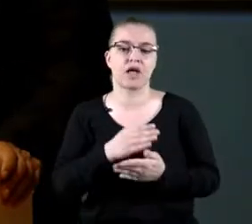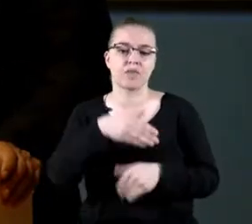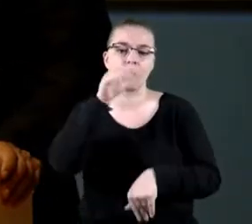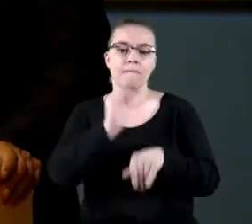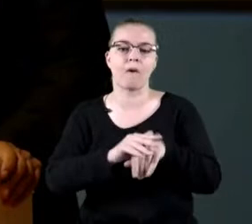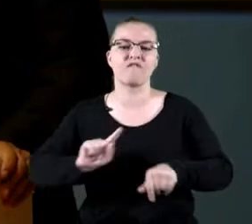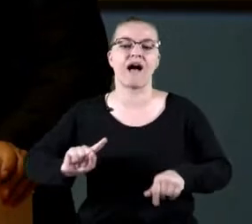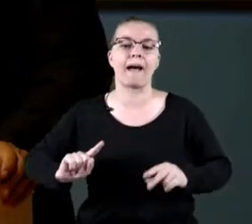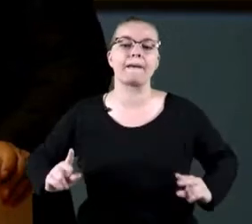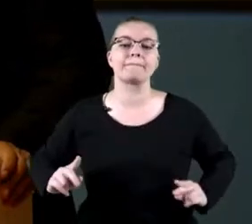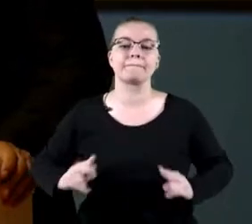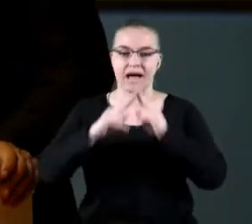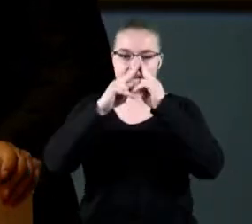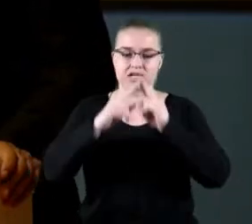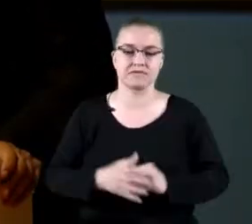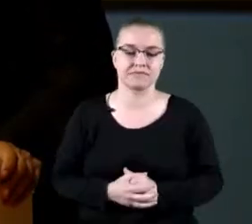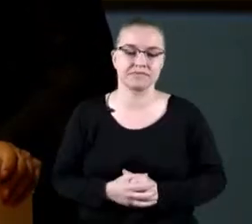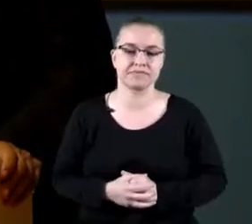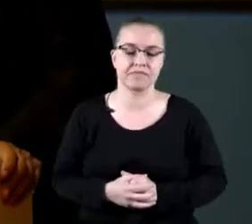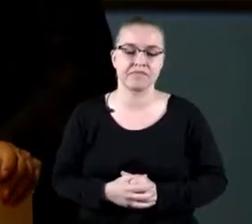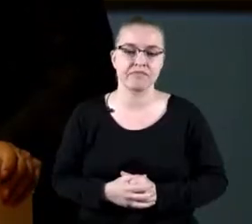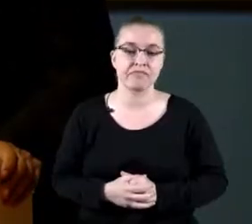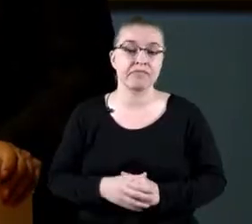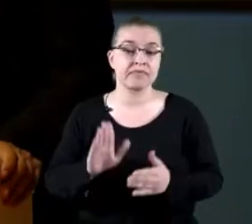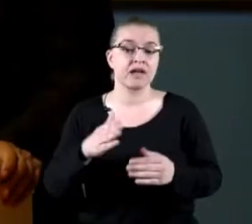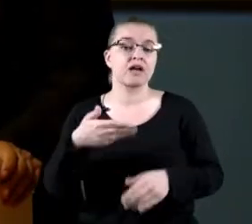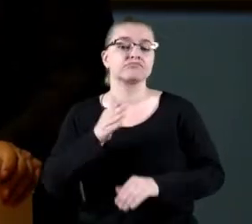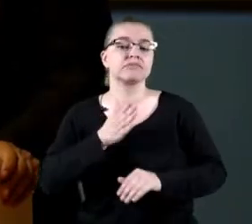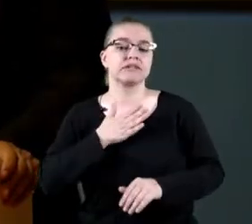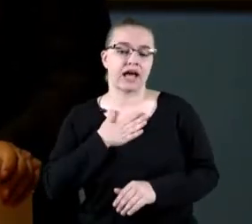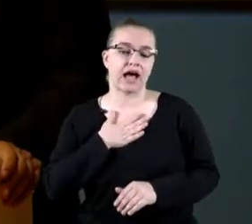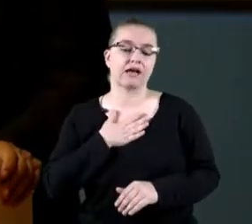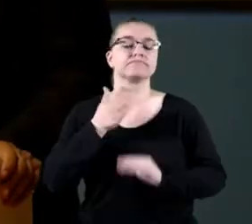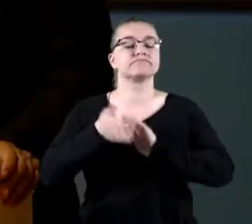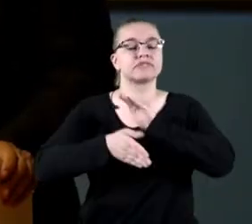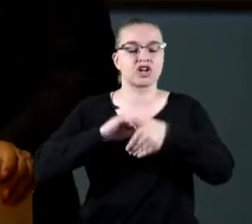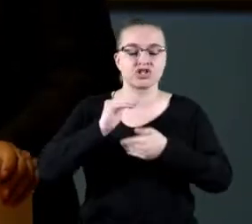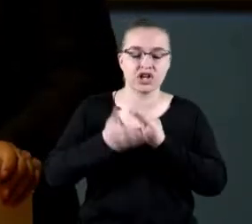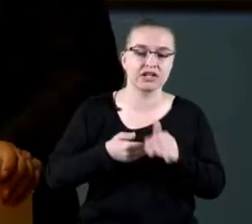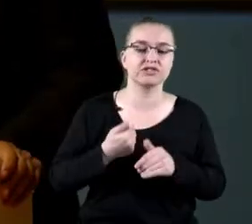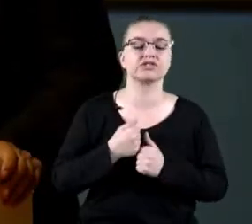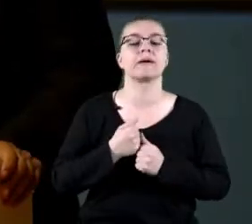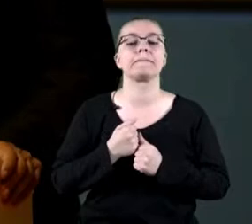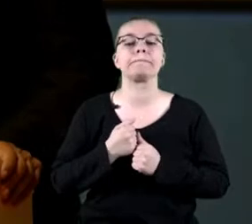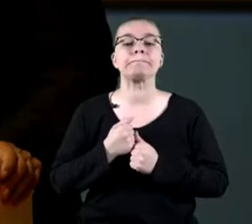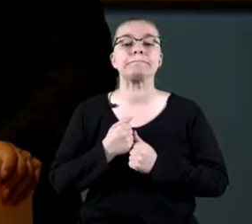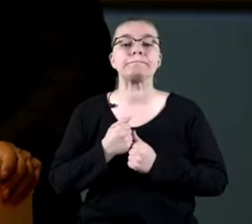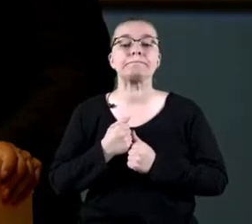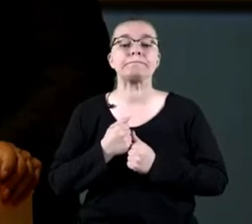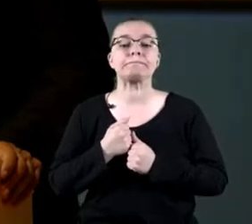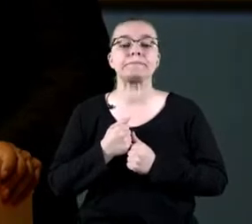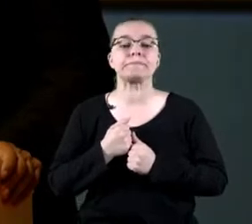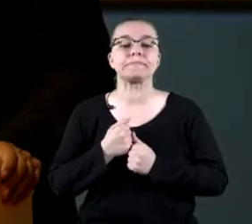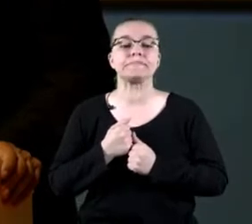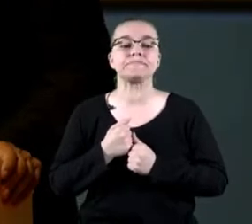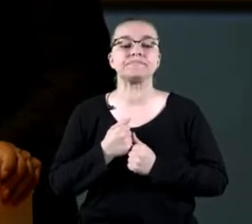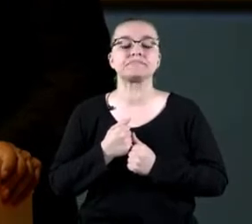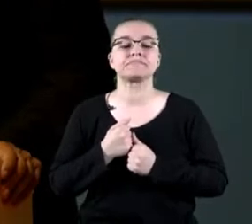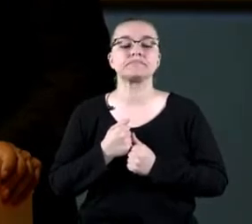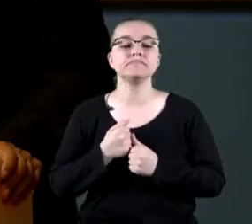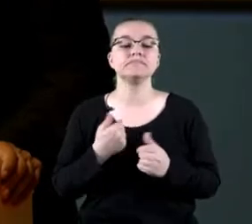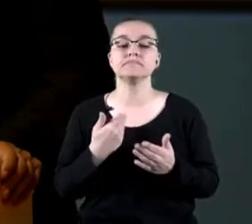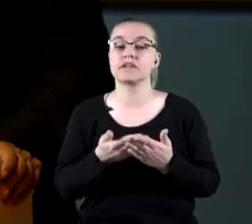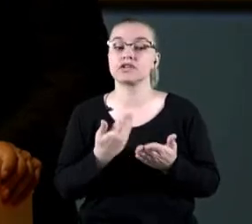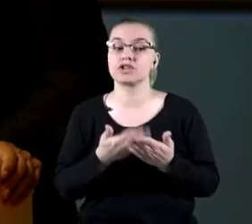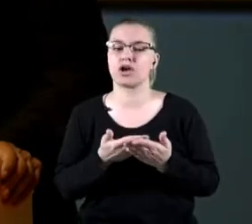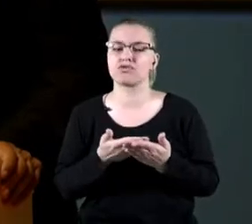So luckily, and when I say luckily because this was very new few years ago when